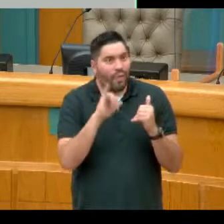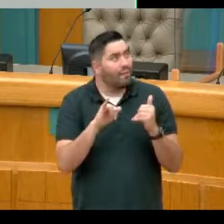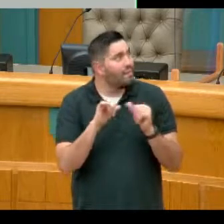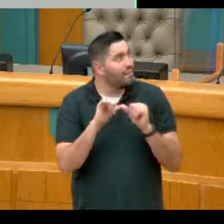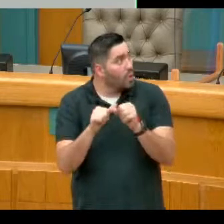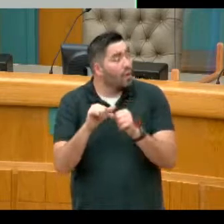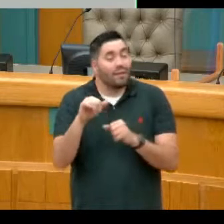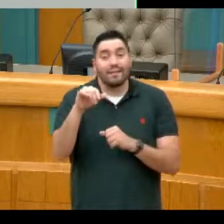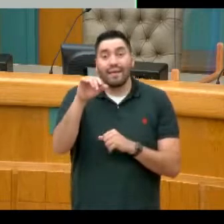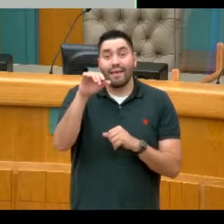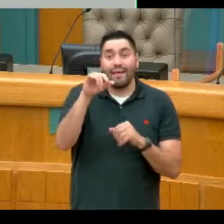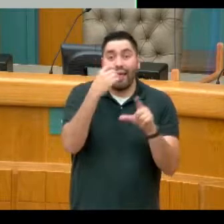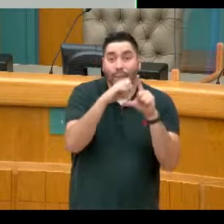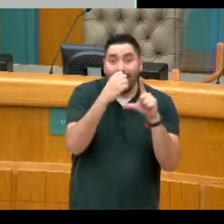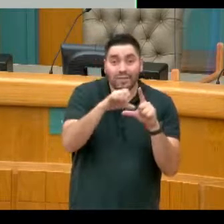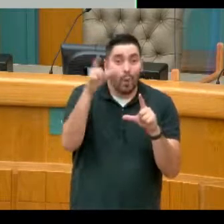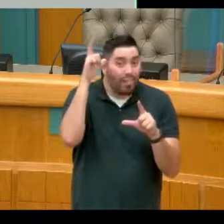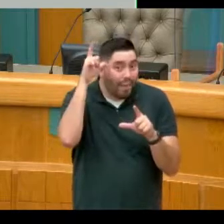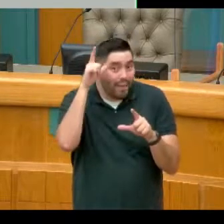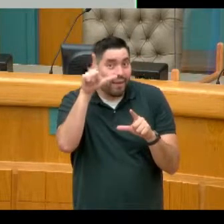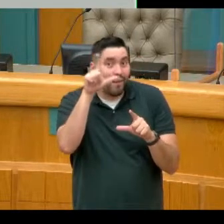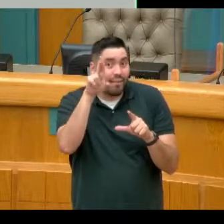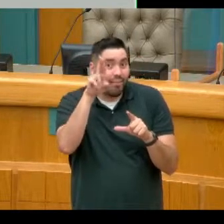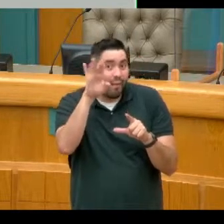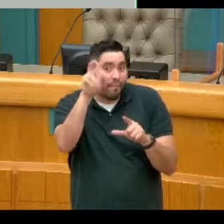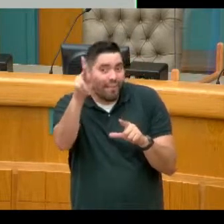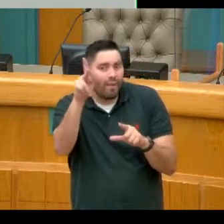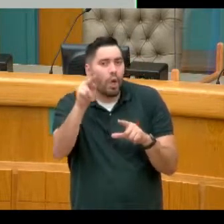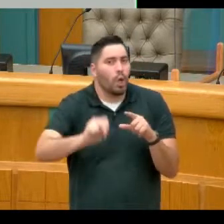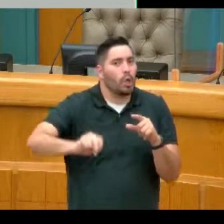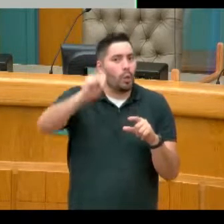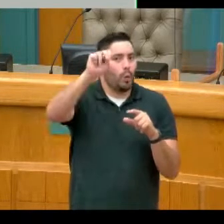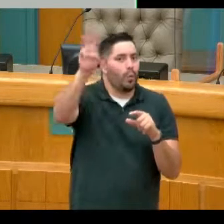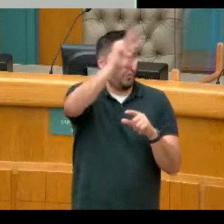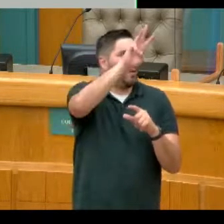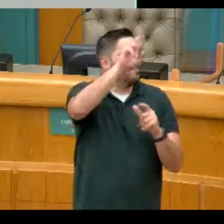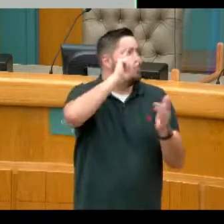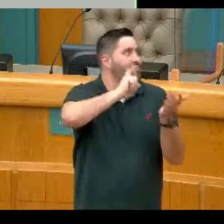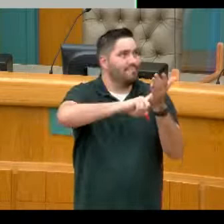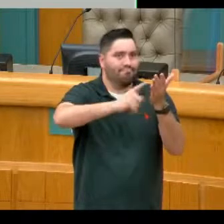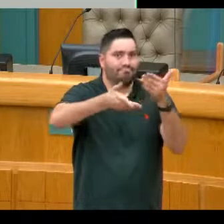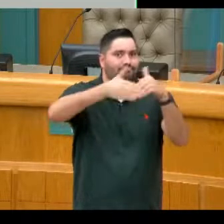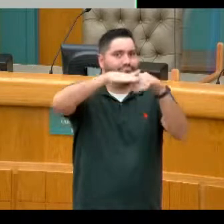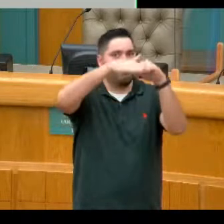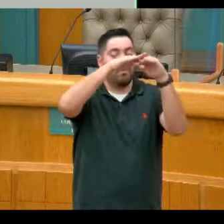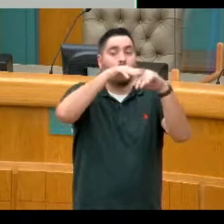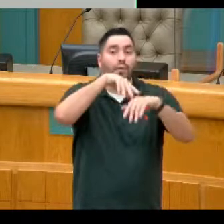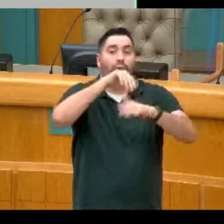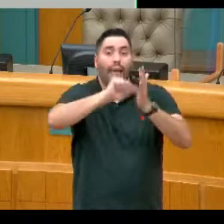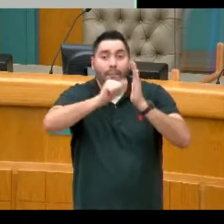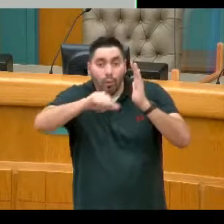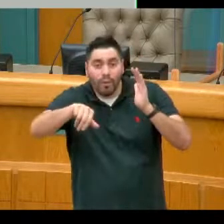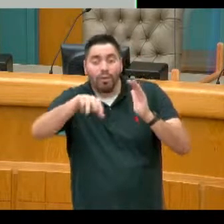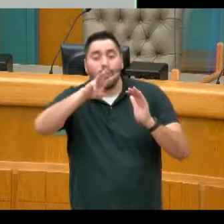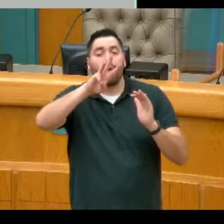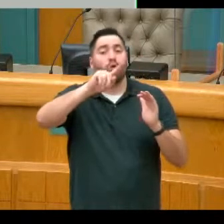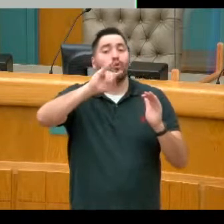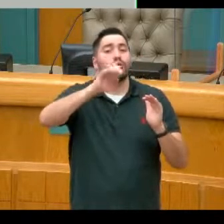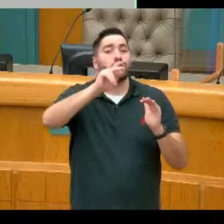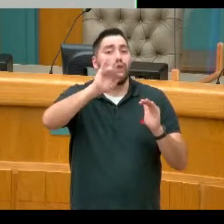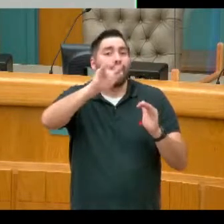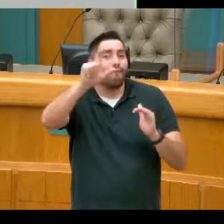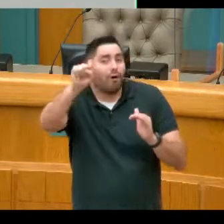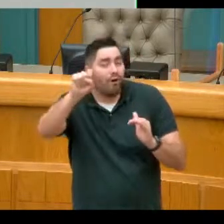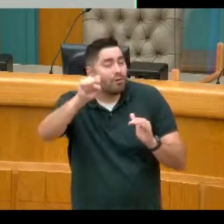to first, so we are looking like the best trauma service area in the state, and that's why we're down at the bottom there.